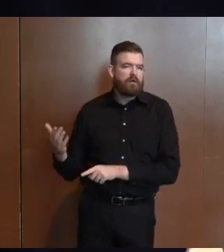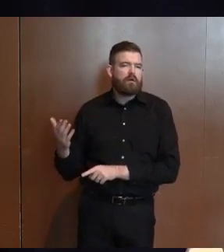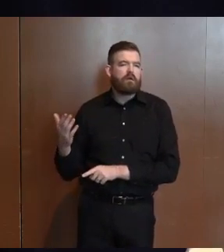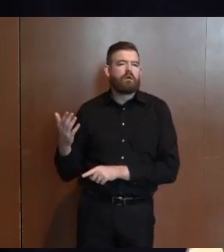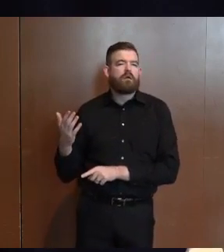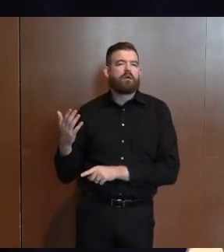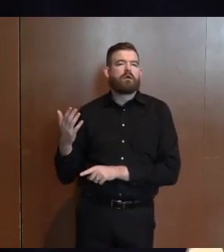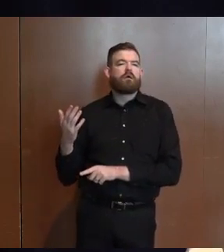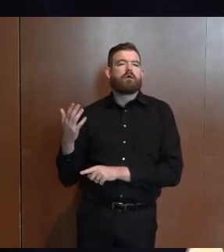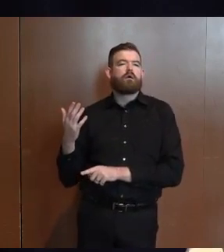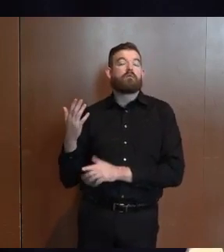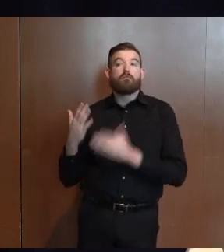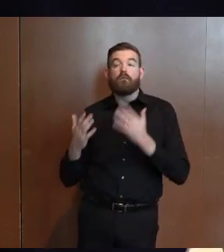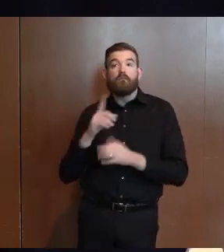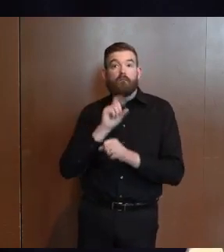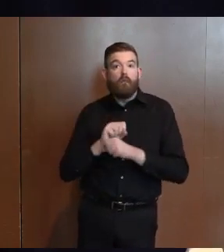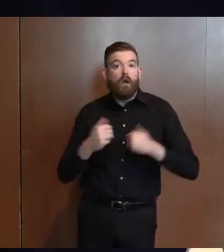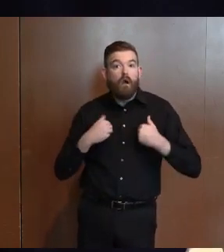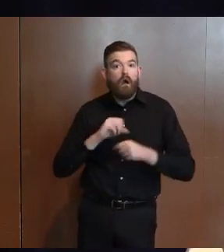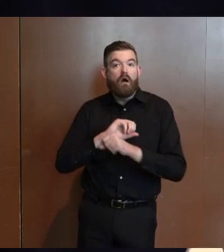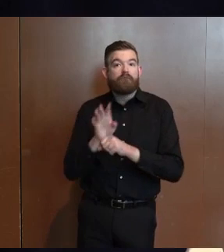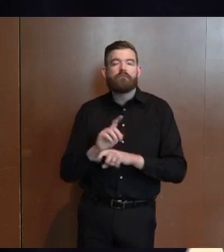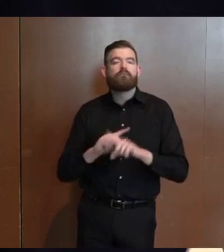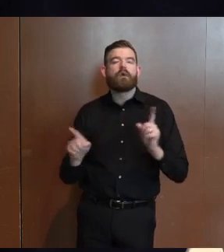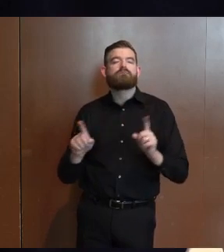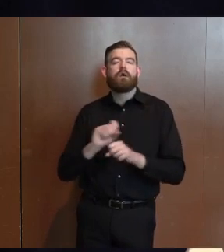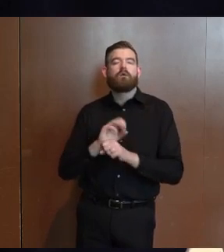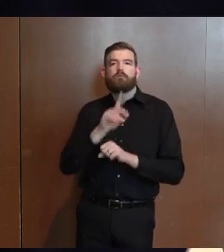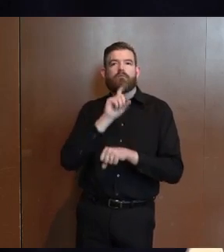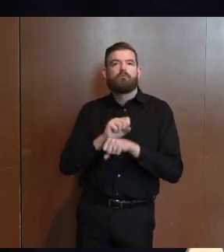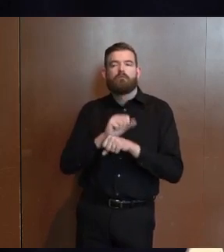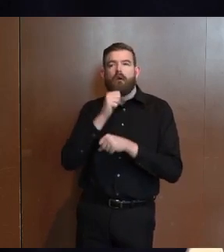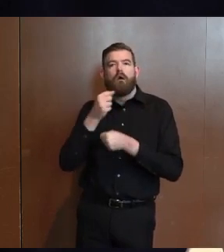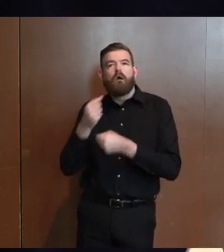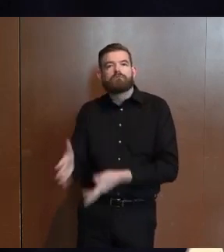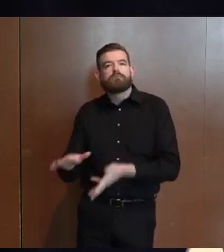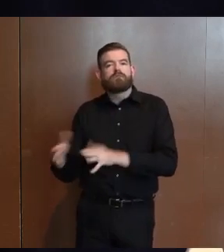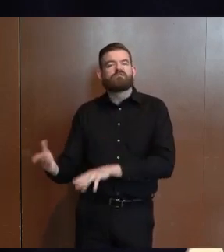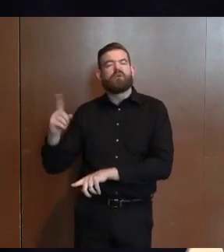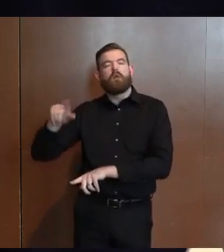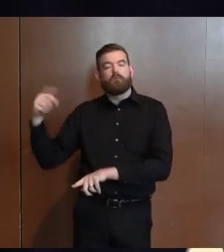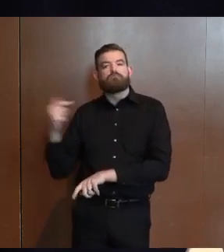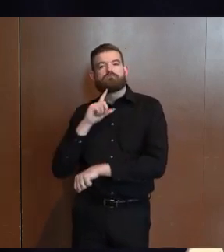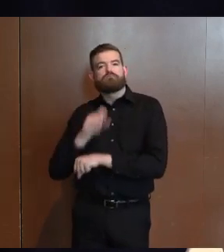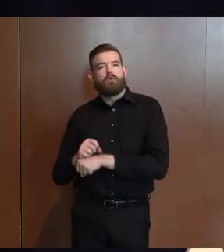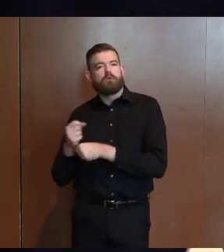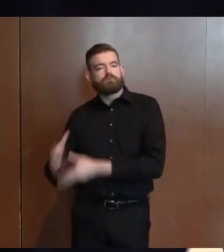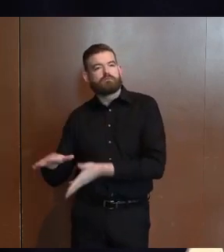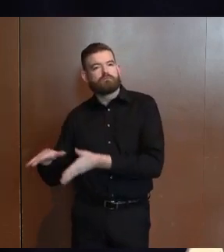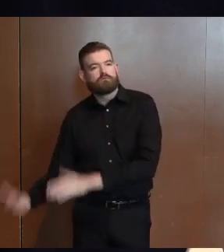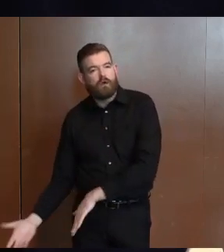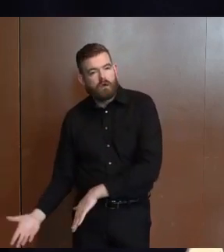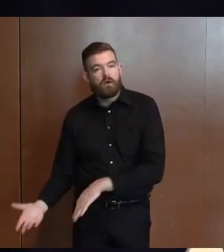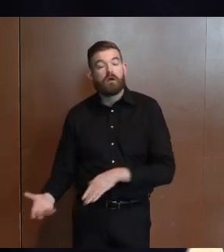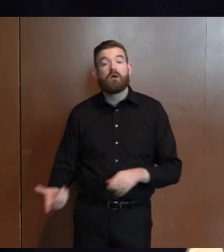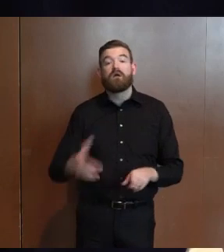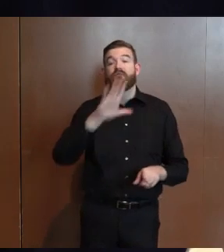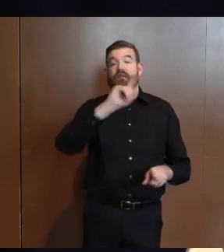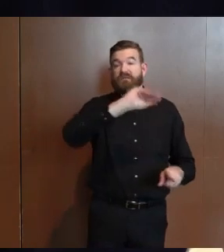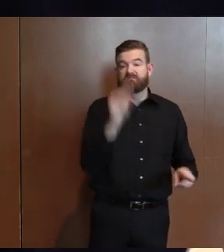diagnosis. Of the overall deaths of 355, 51% are male,